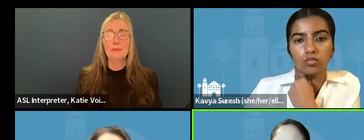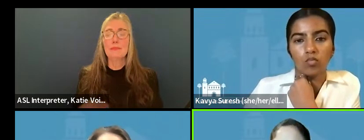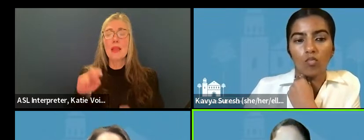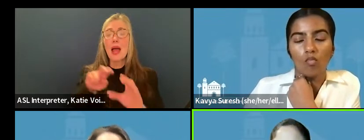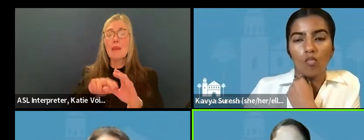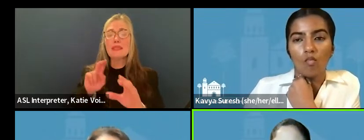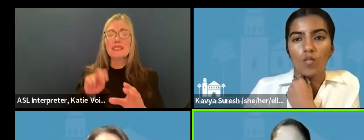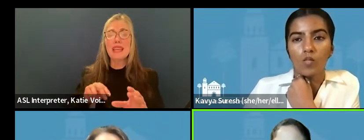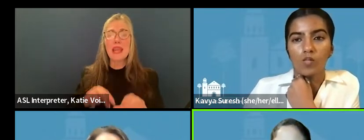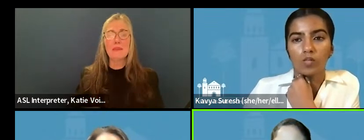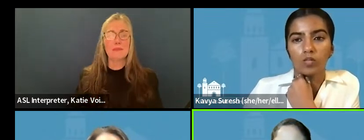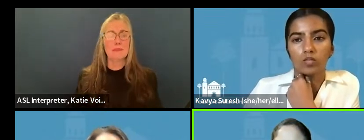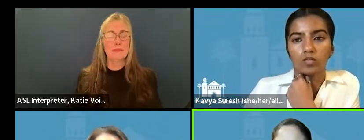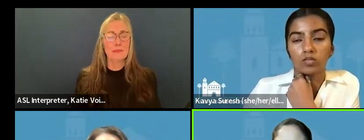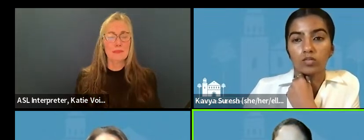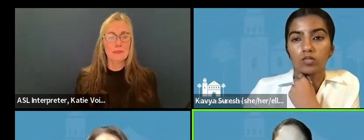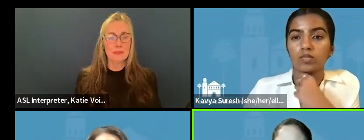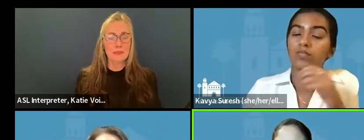Abstain.